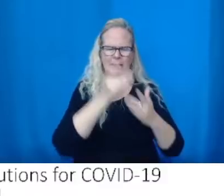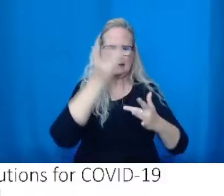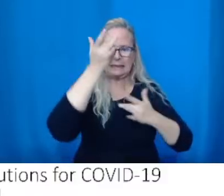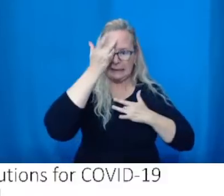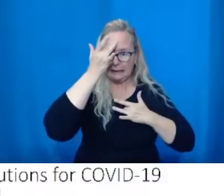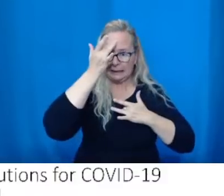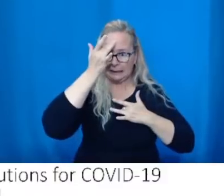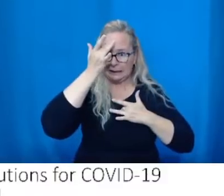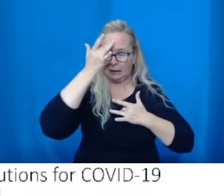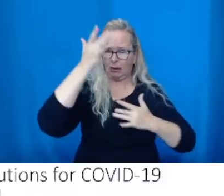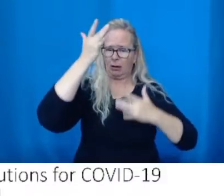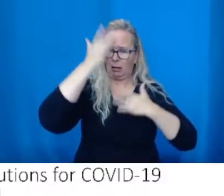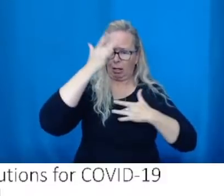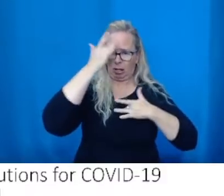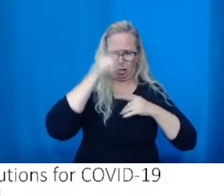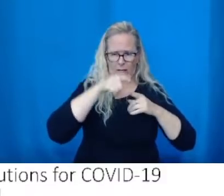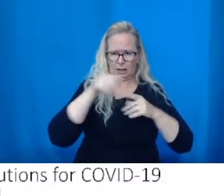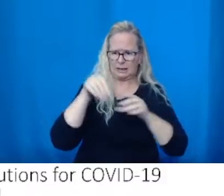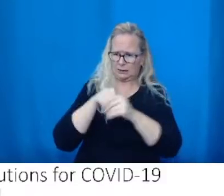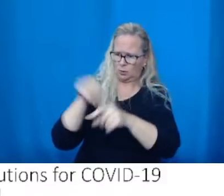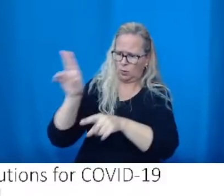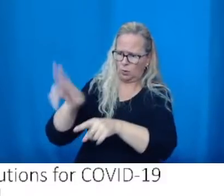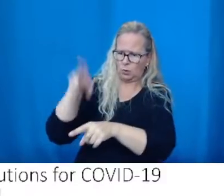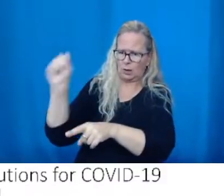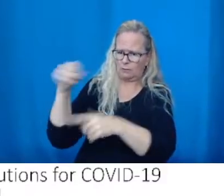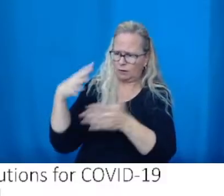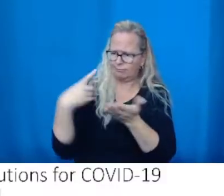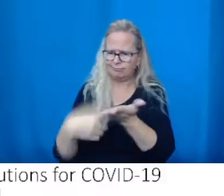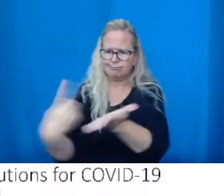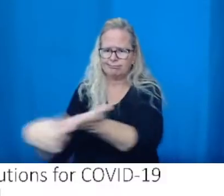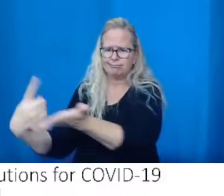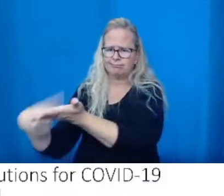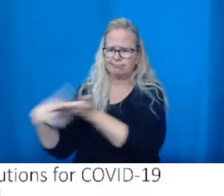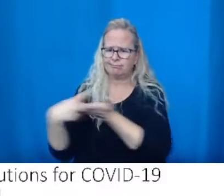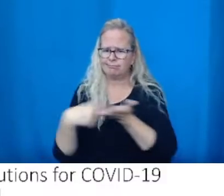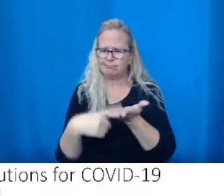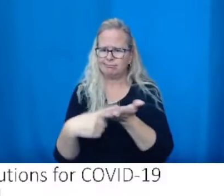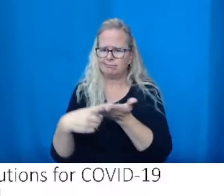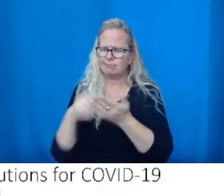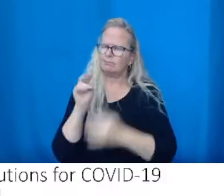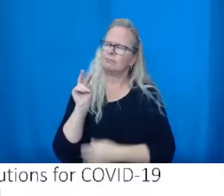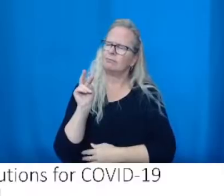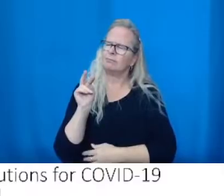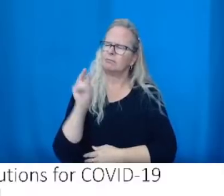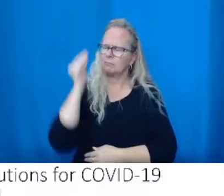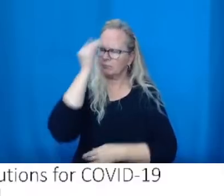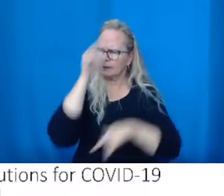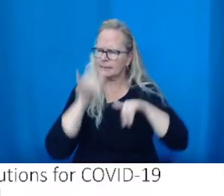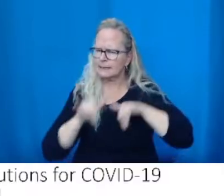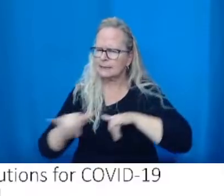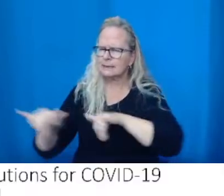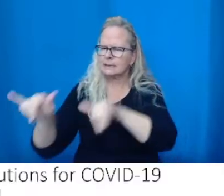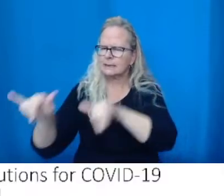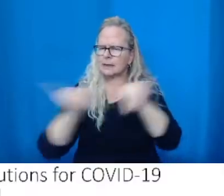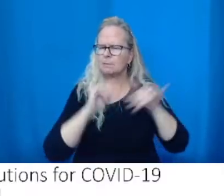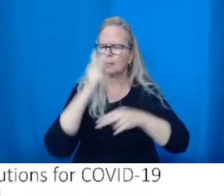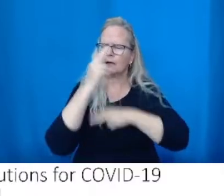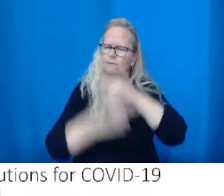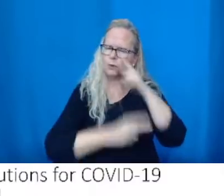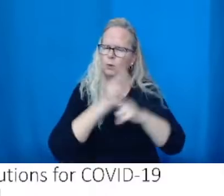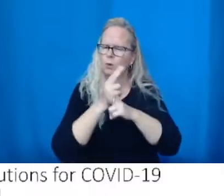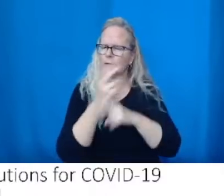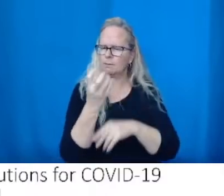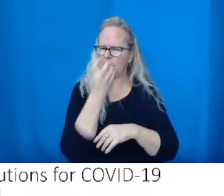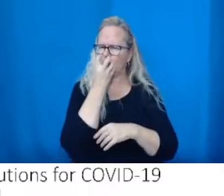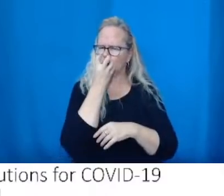care settings when we have community transmission as high as it is, currently in Alberta. So I'll end it there, and thank you for your attention. And I hope